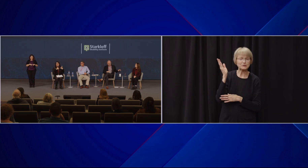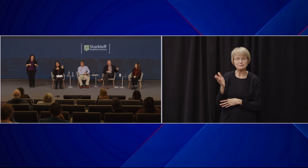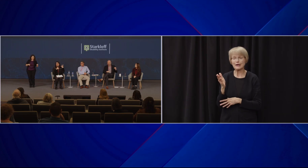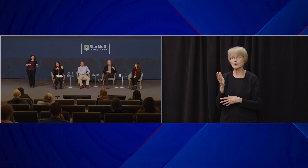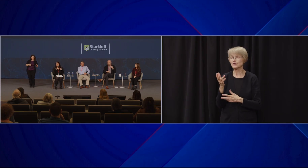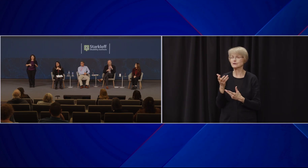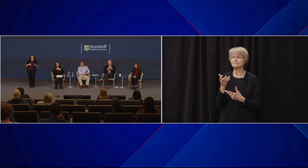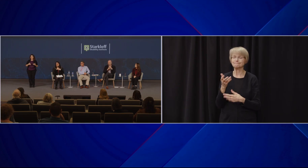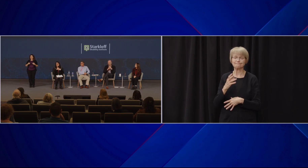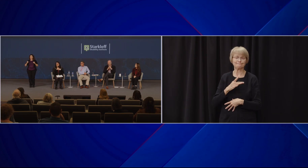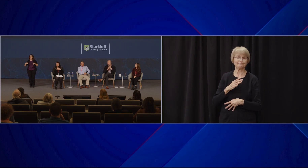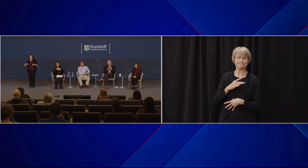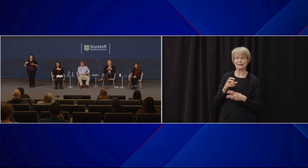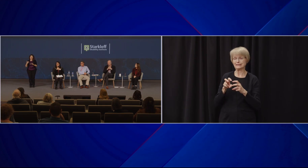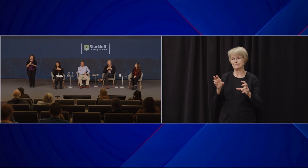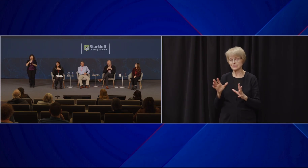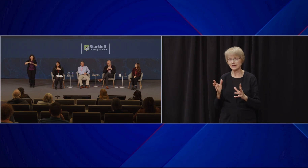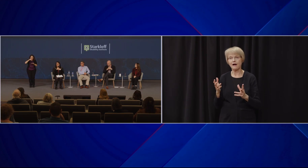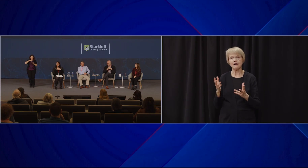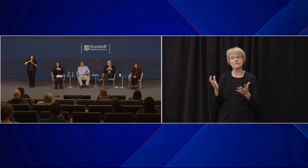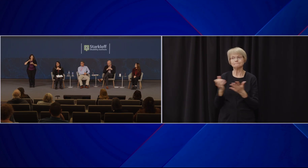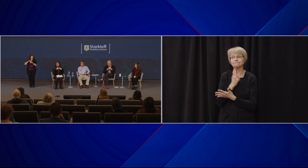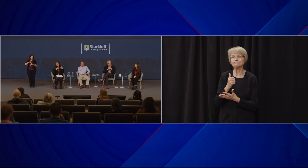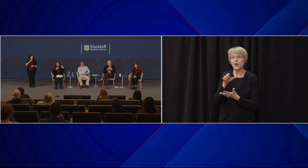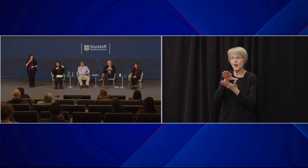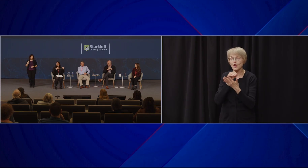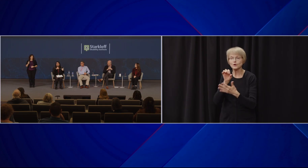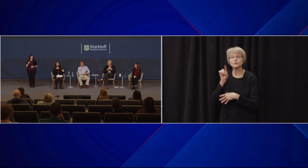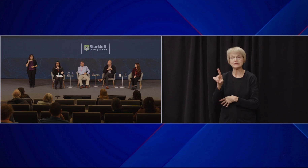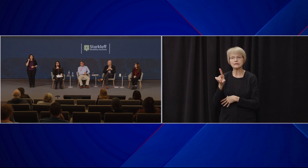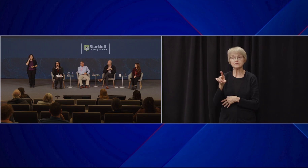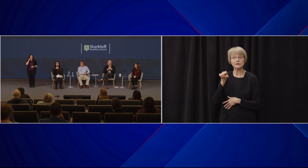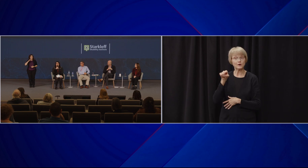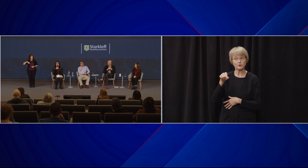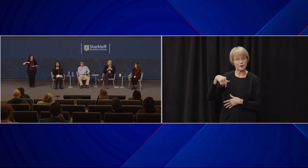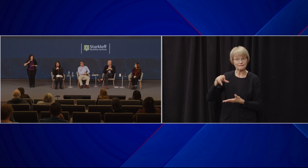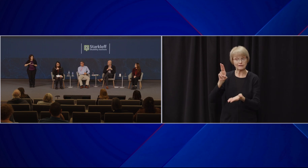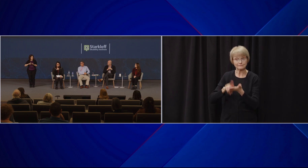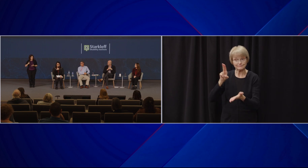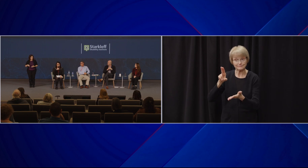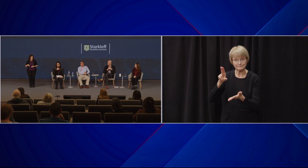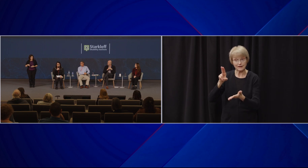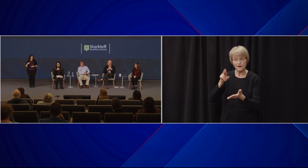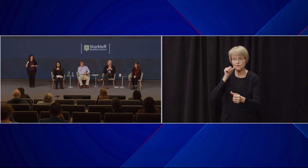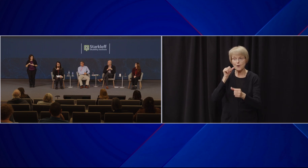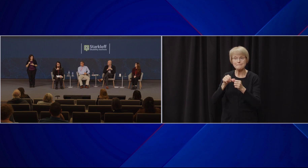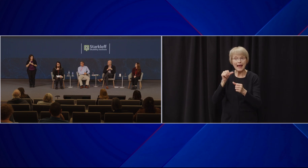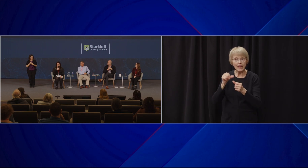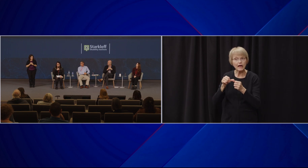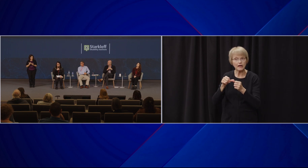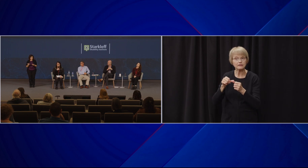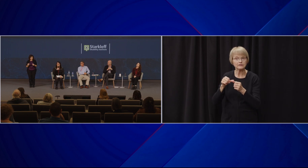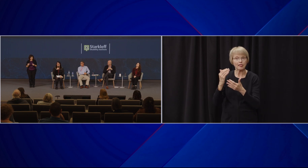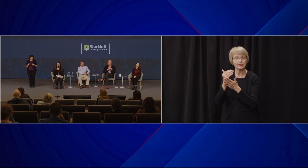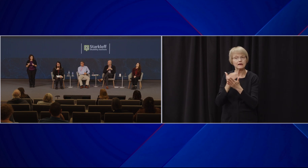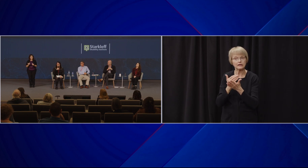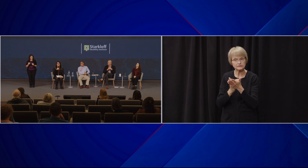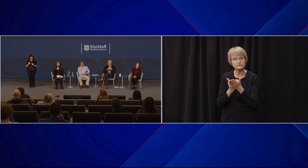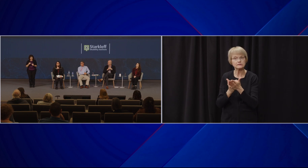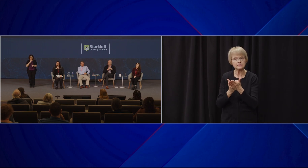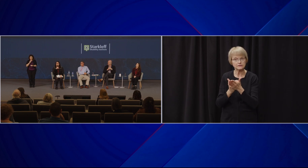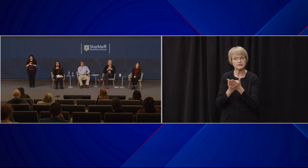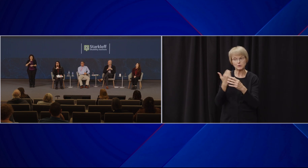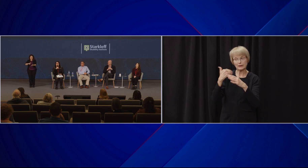and opportunities to learn about universal design. If you are not signed up for our mailing list yet, you want to make sure that you